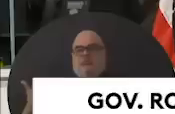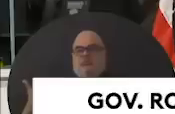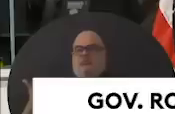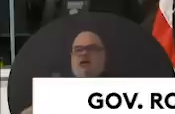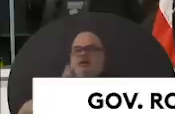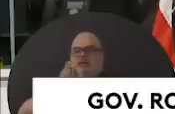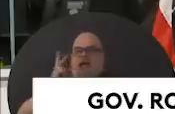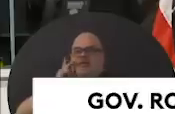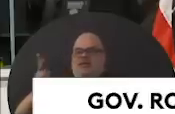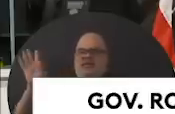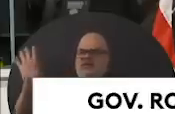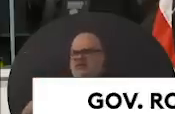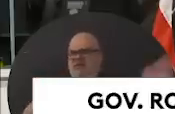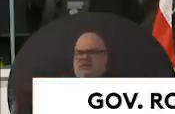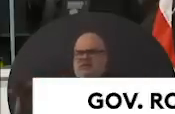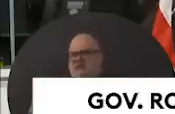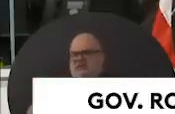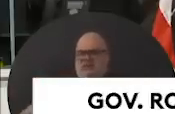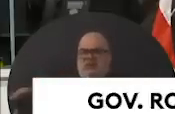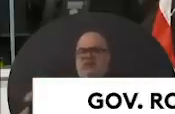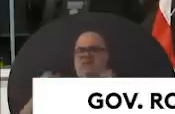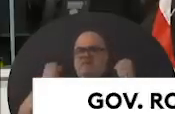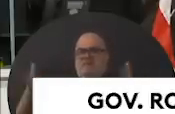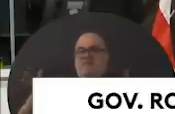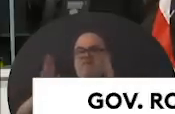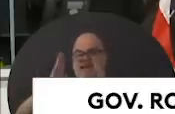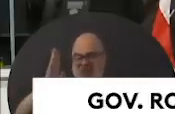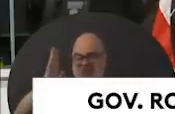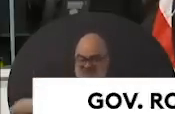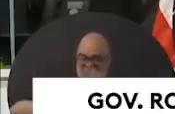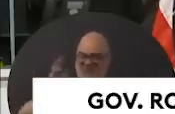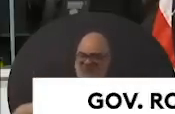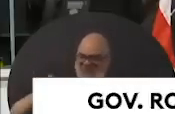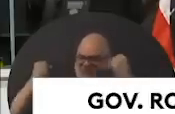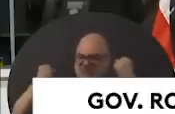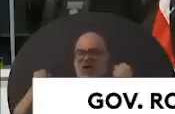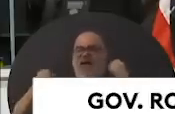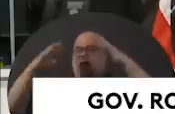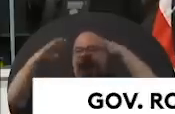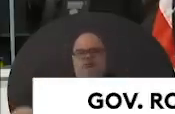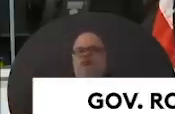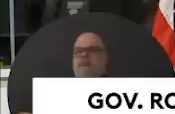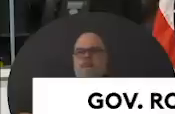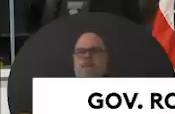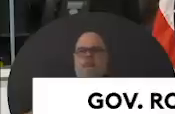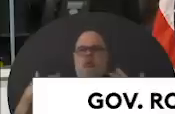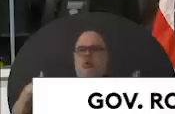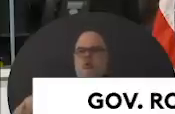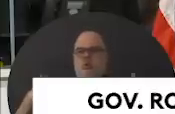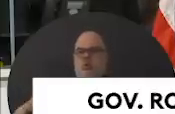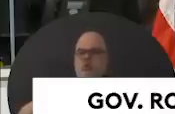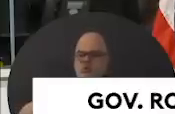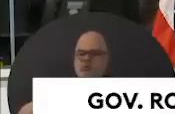saw with Michael 4 years ago, where any building that was not really, really sturdy was basically getting flattened in the line of